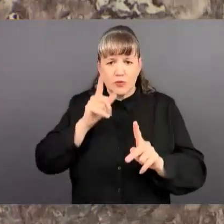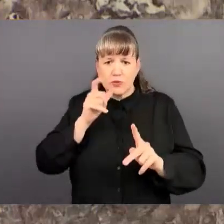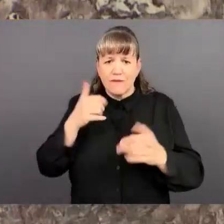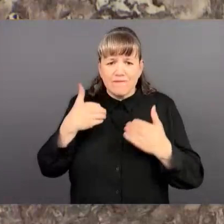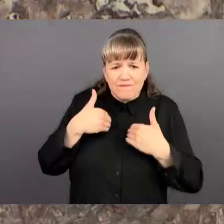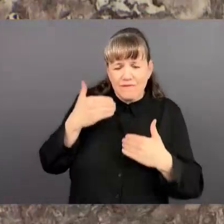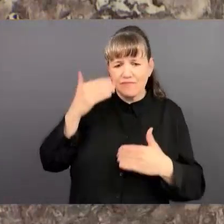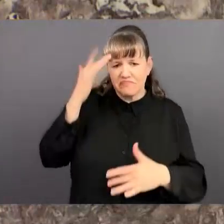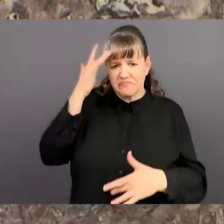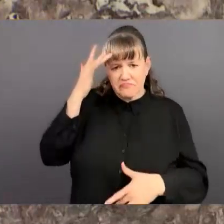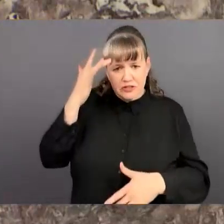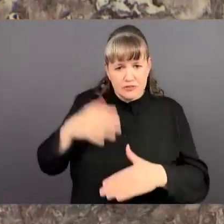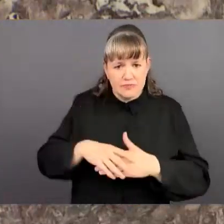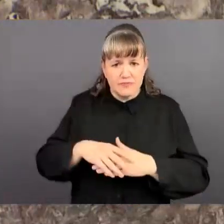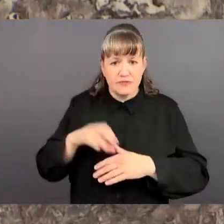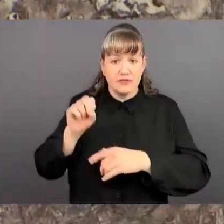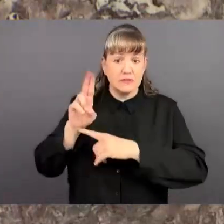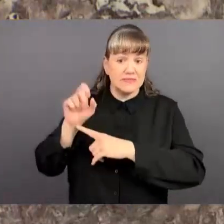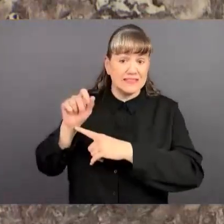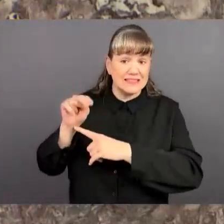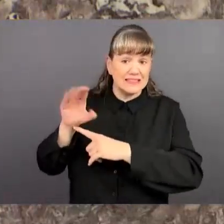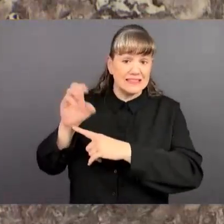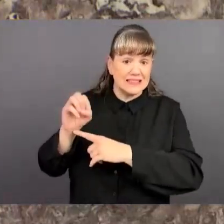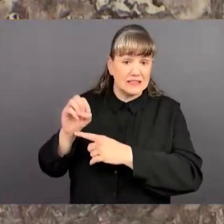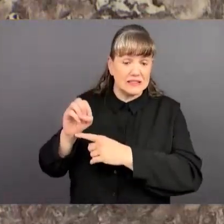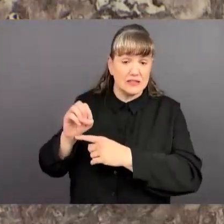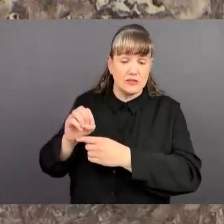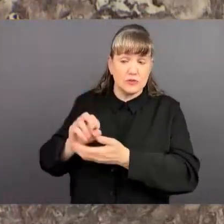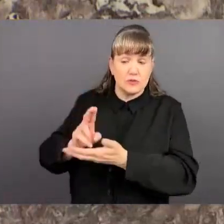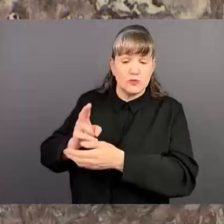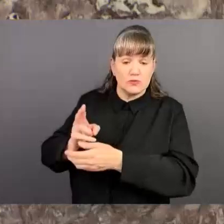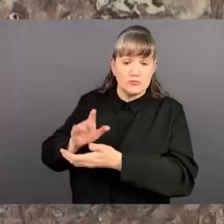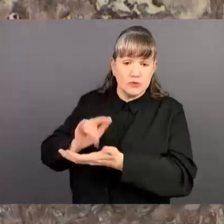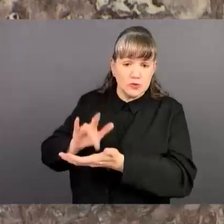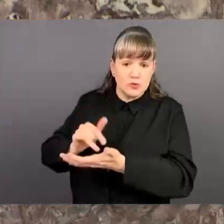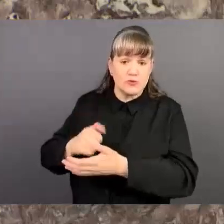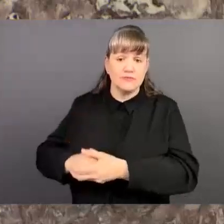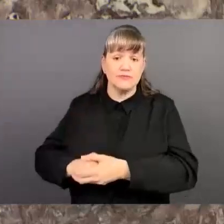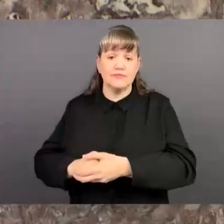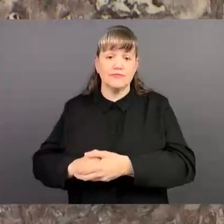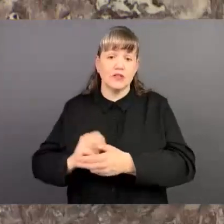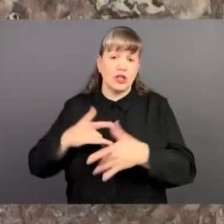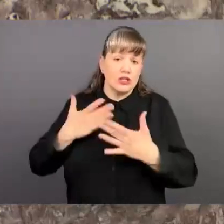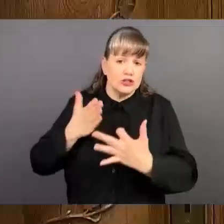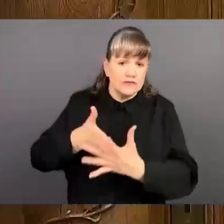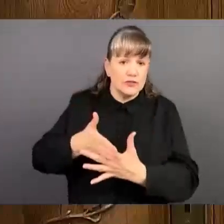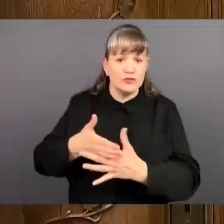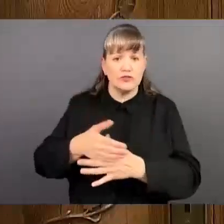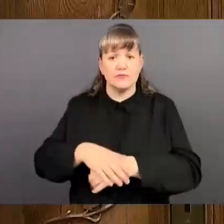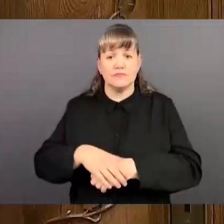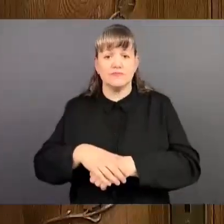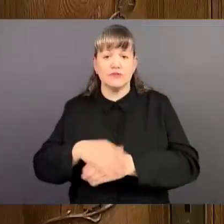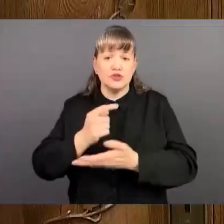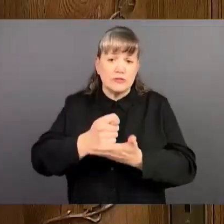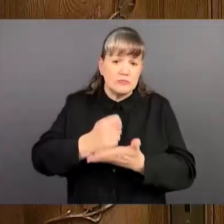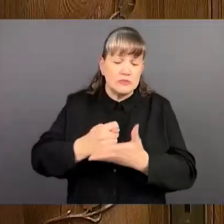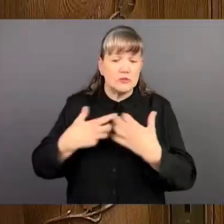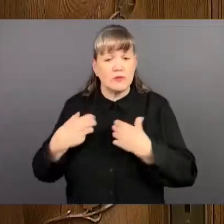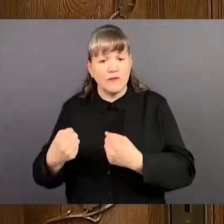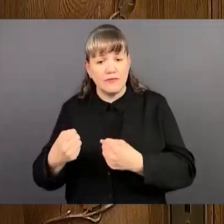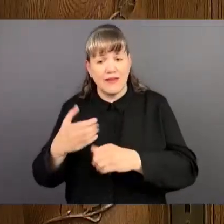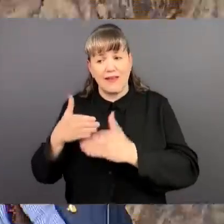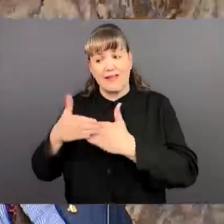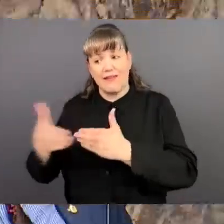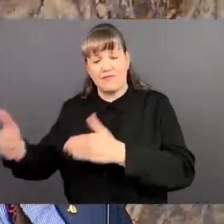early intervention, Mr. Speaker, to treatment and recovery and aftercare. Thank you. Member supplemental. Thank